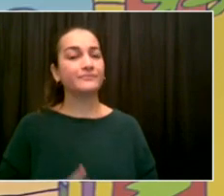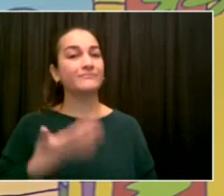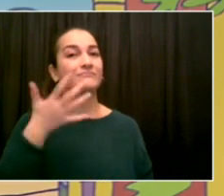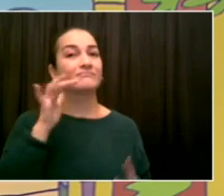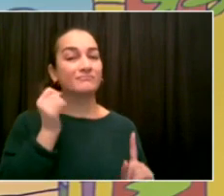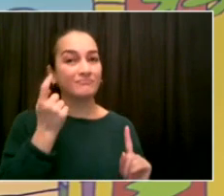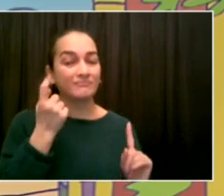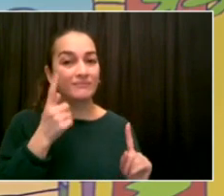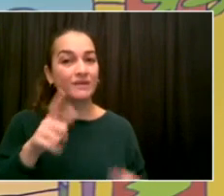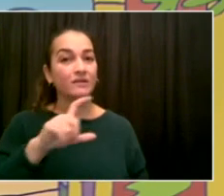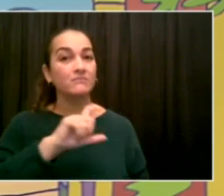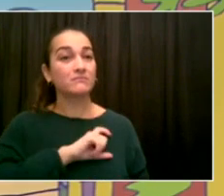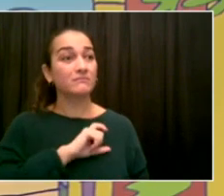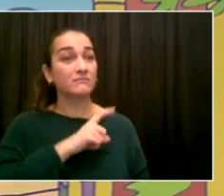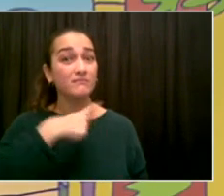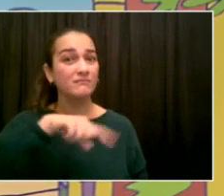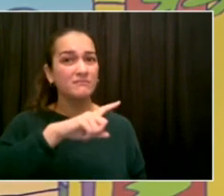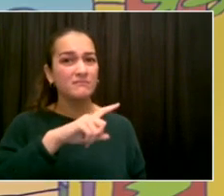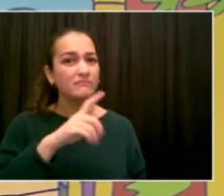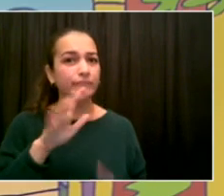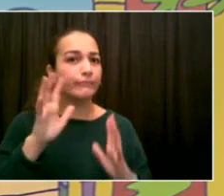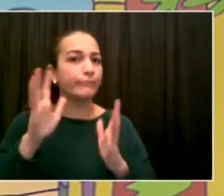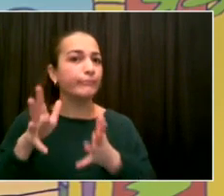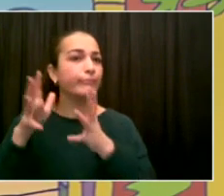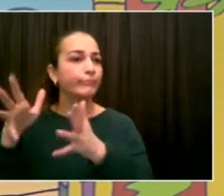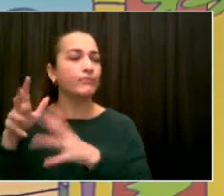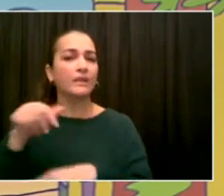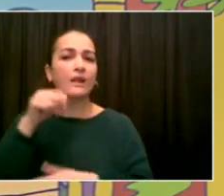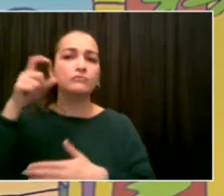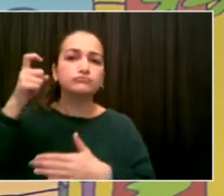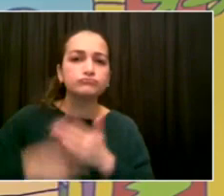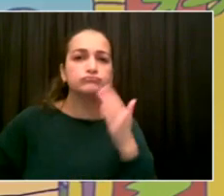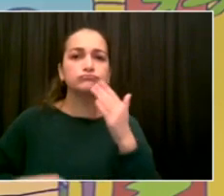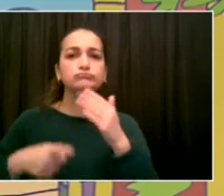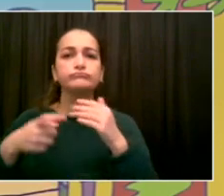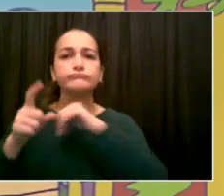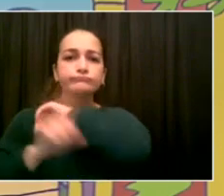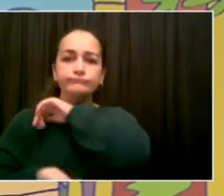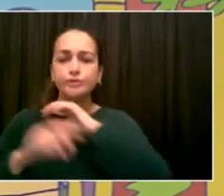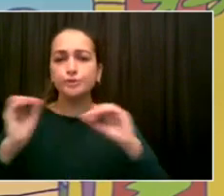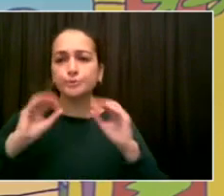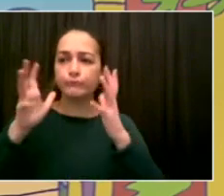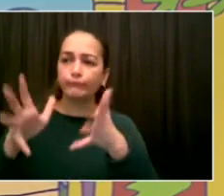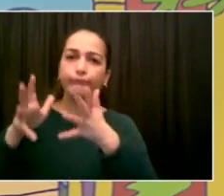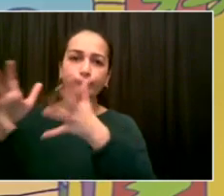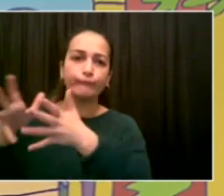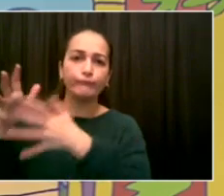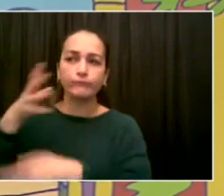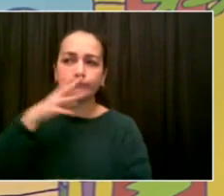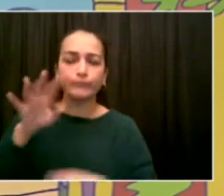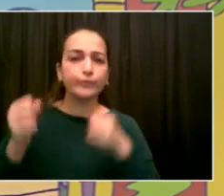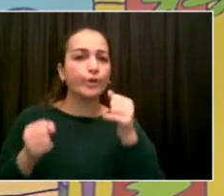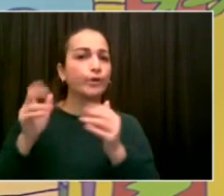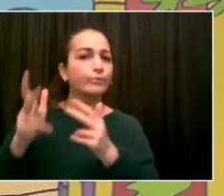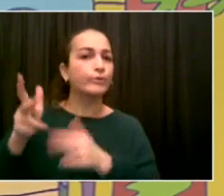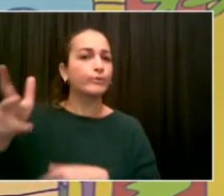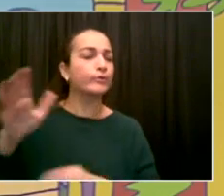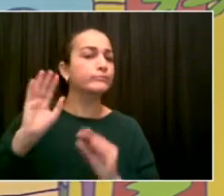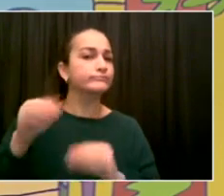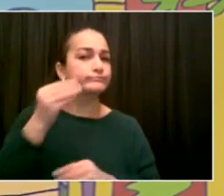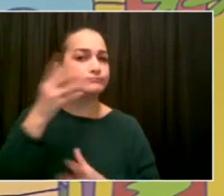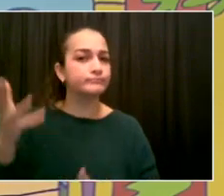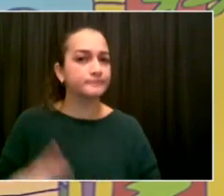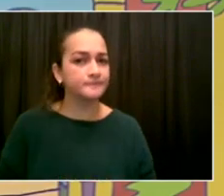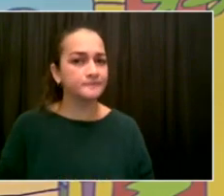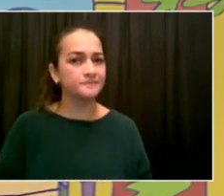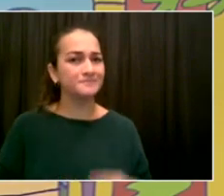that response from police is simply false, as these complaints are squarely in police jurisdiction. So what I wanted to ask you first was, do you see it as a problem that